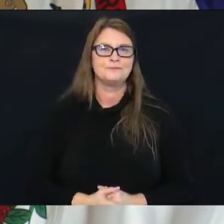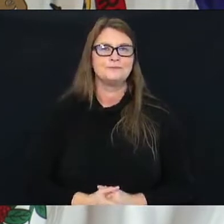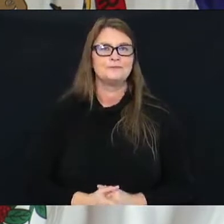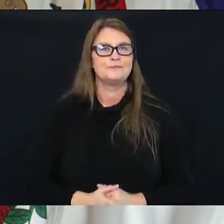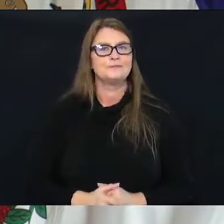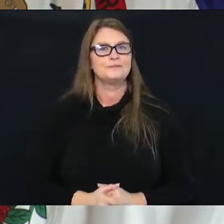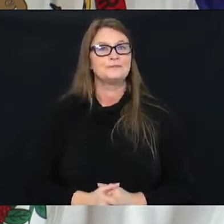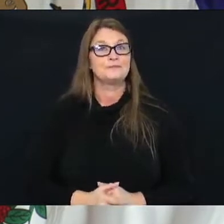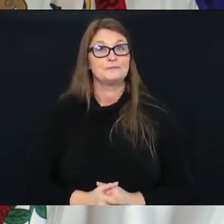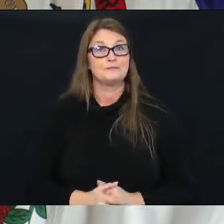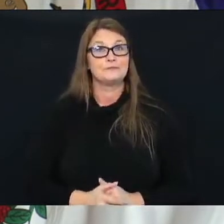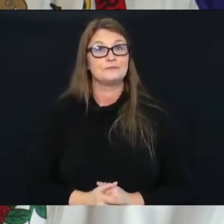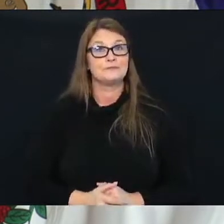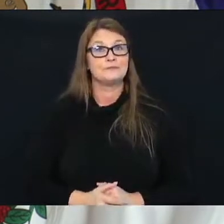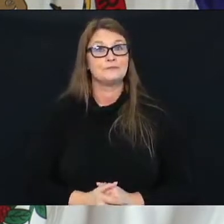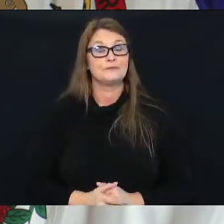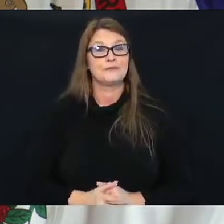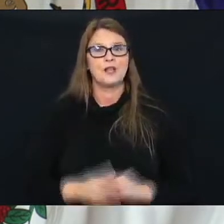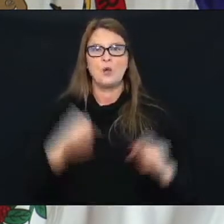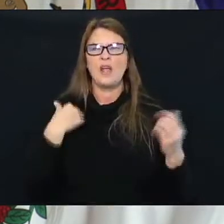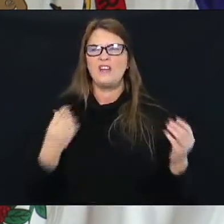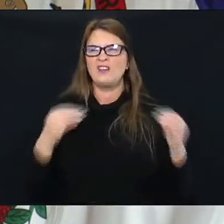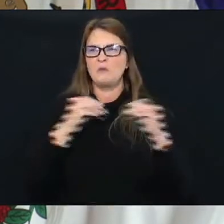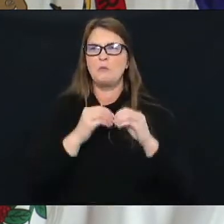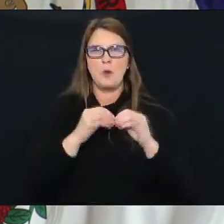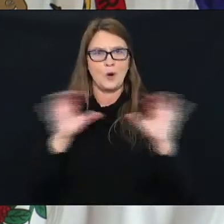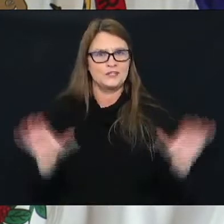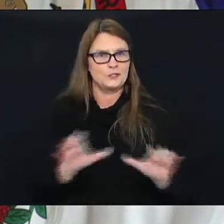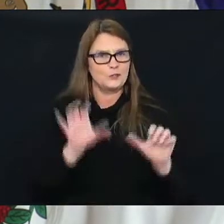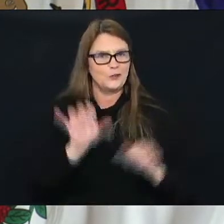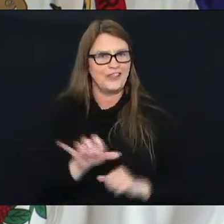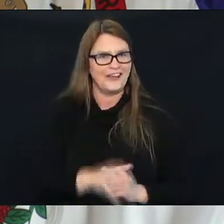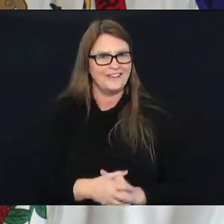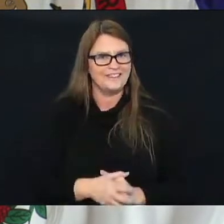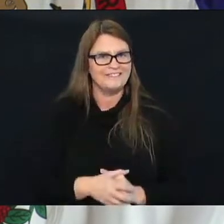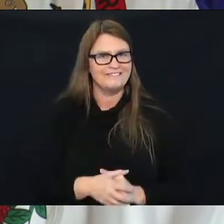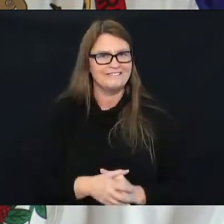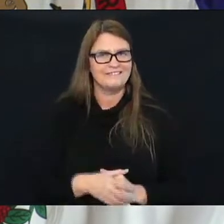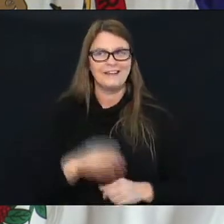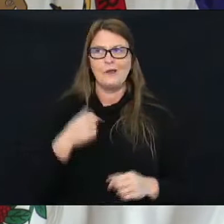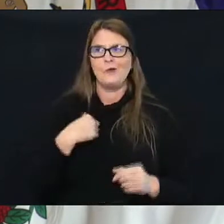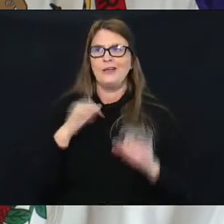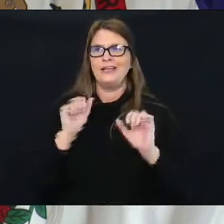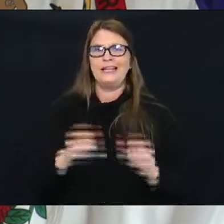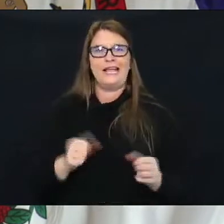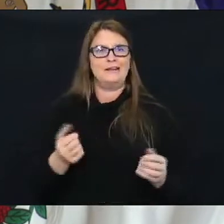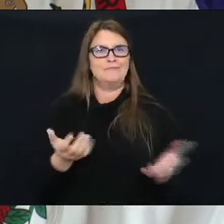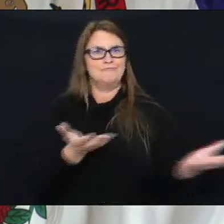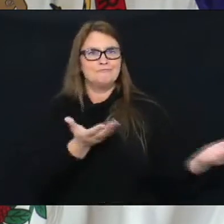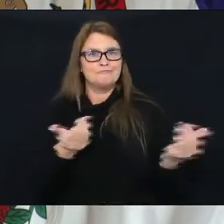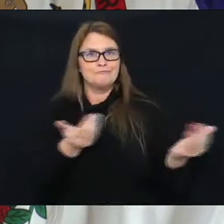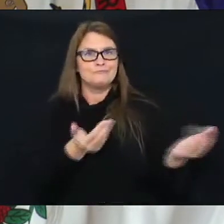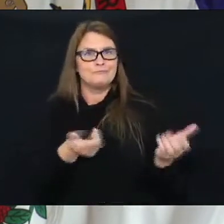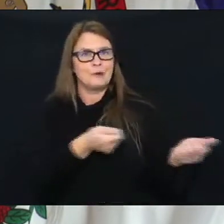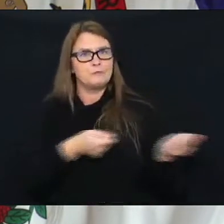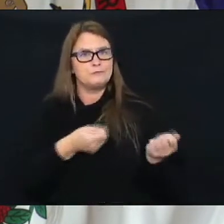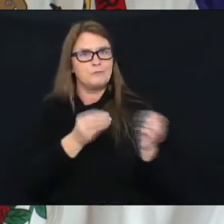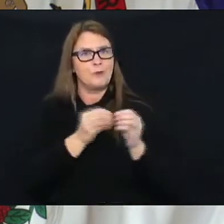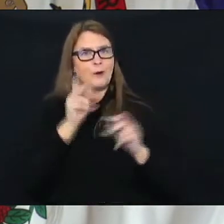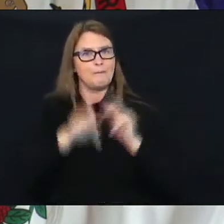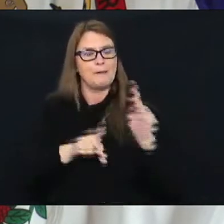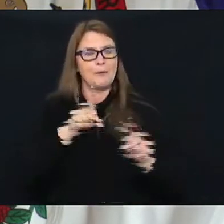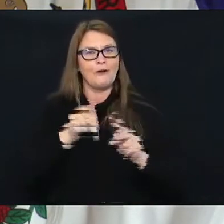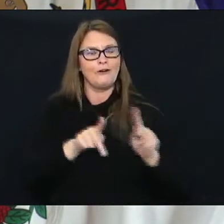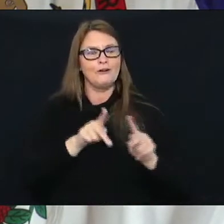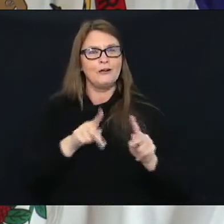what? There's tons more to do. There's tons more that can come. Right now, in all